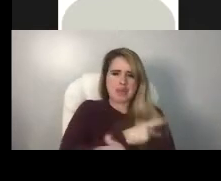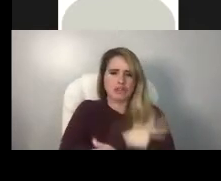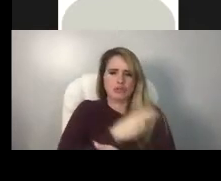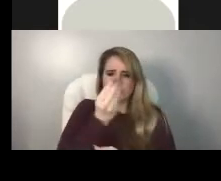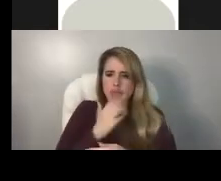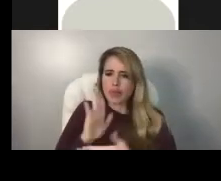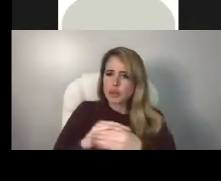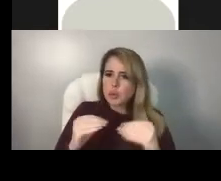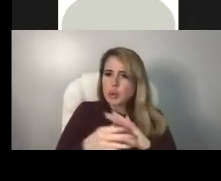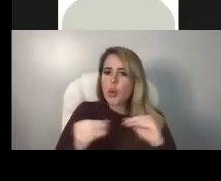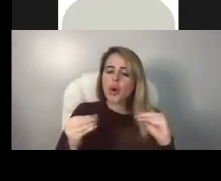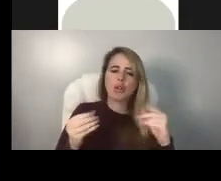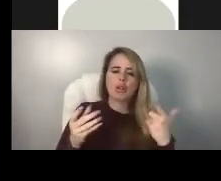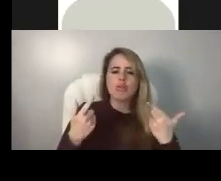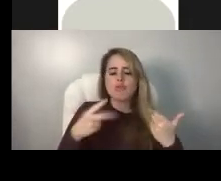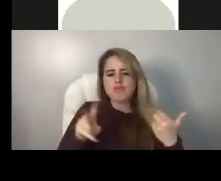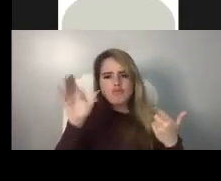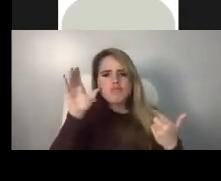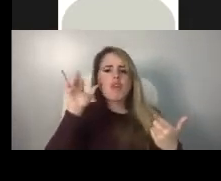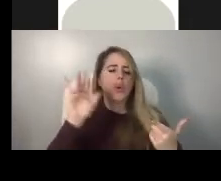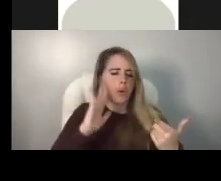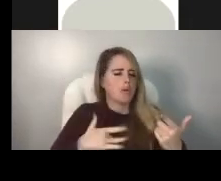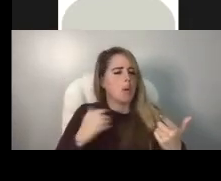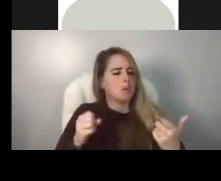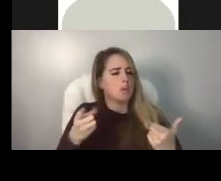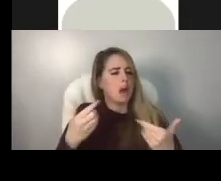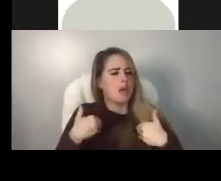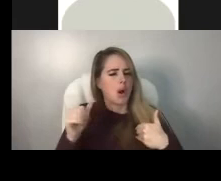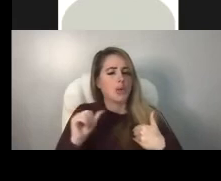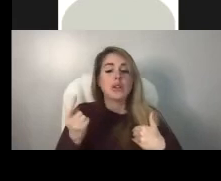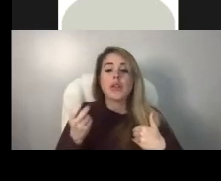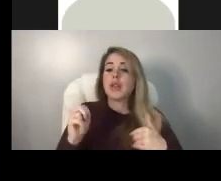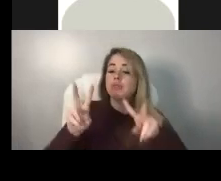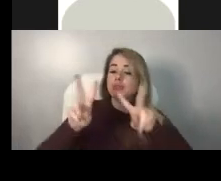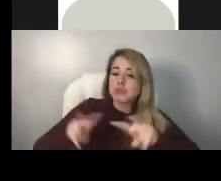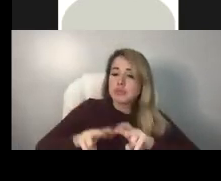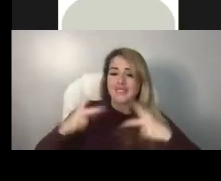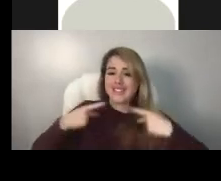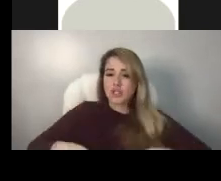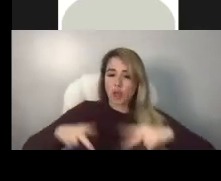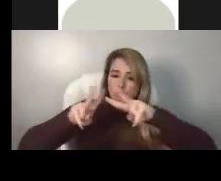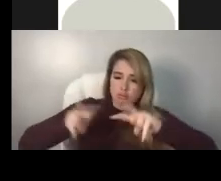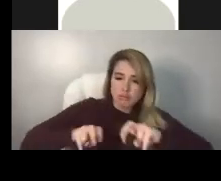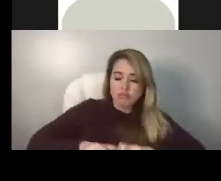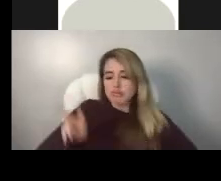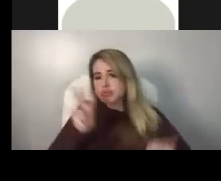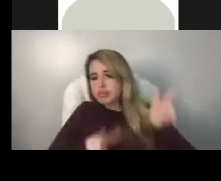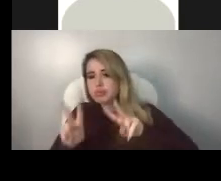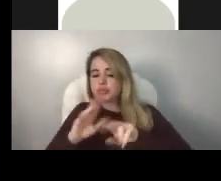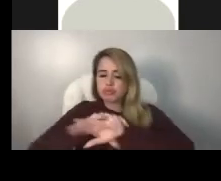good idea of what's going on. And then we do a physical exam, which involves looking, touching, checking the